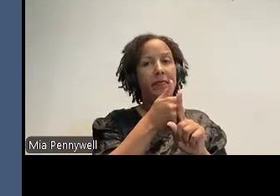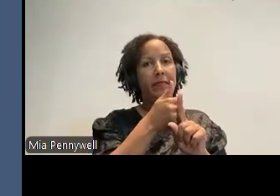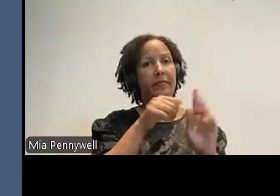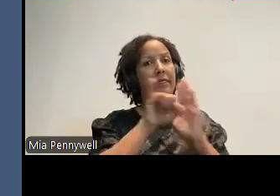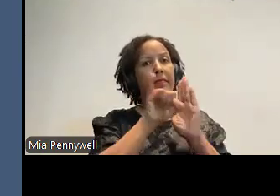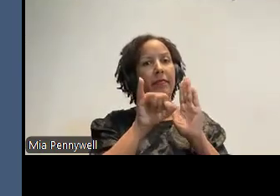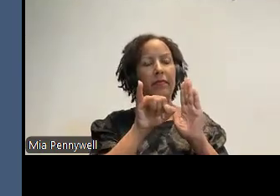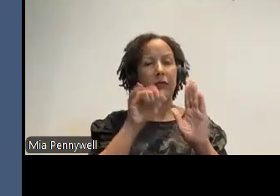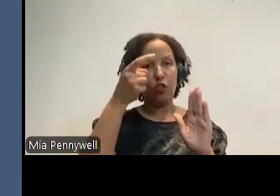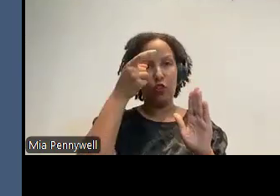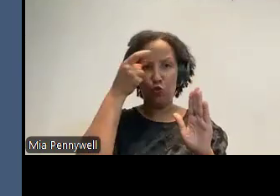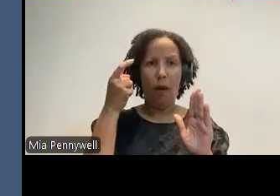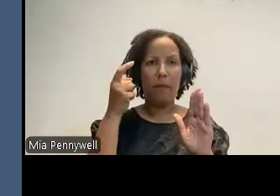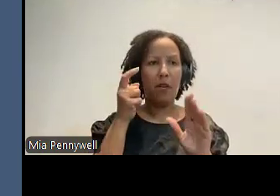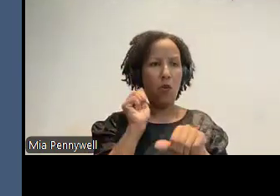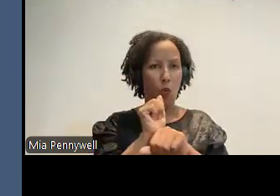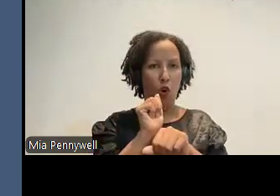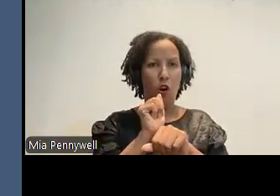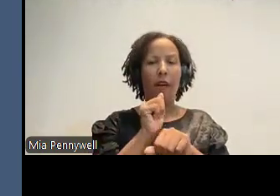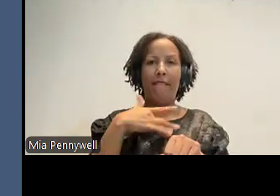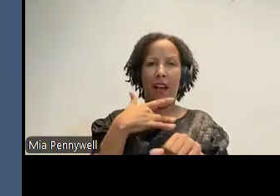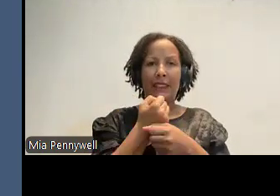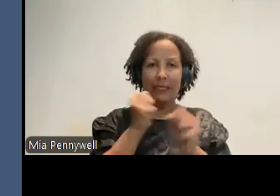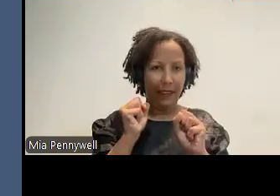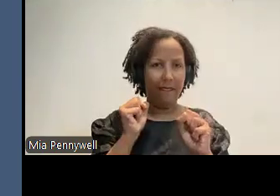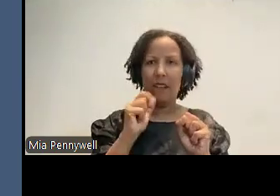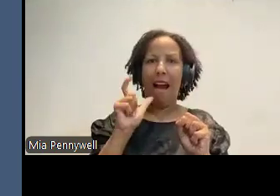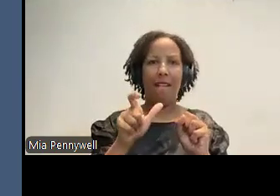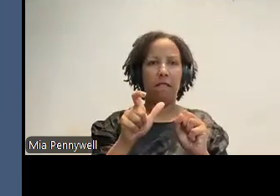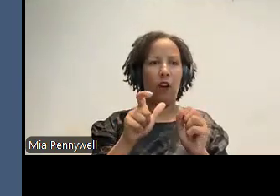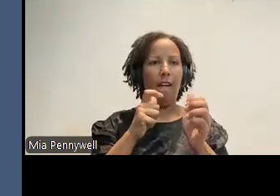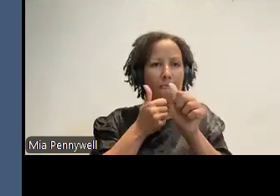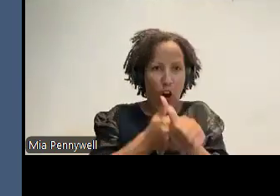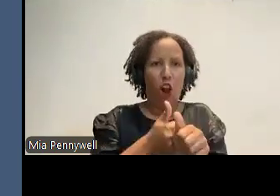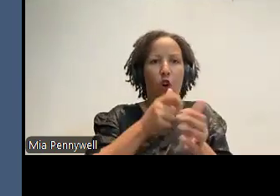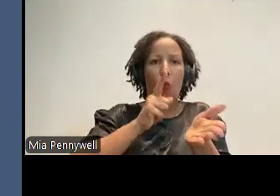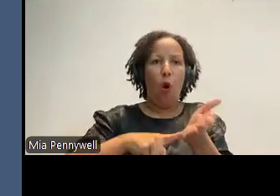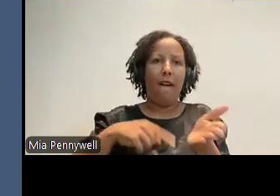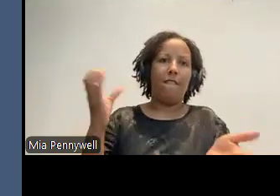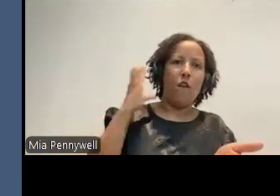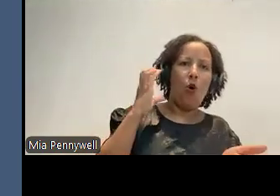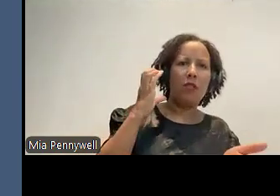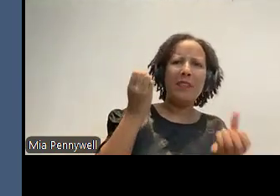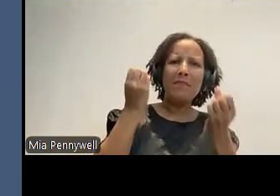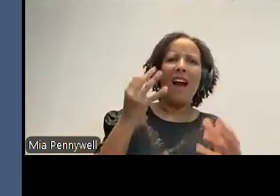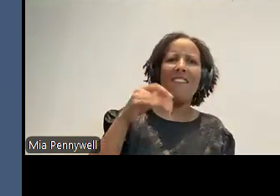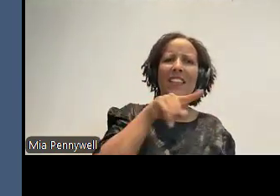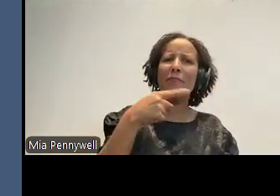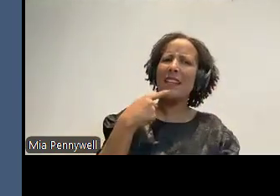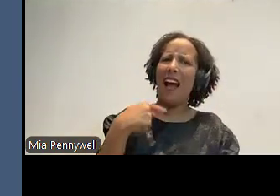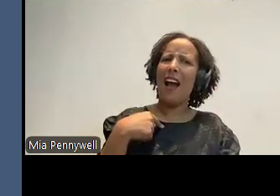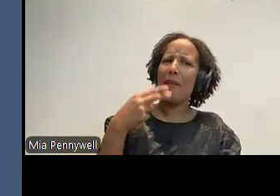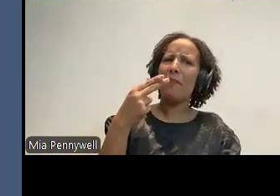be safe and not have to do what they're being, forced to do. Many of them say, well, I'm actually heterosexual. I just did what I had to